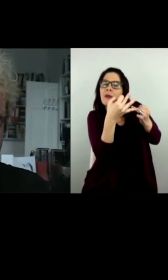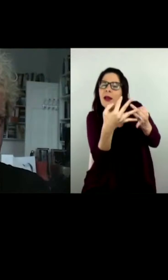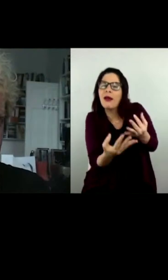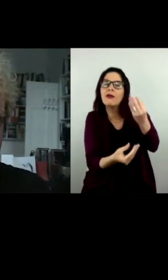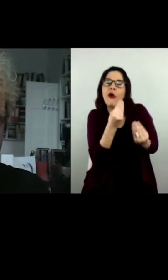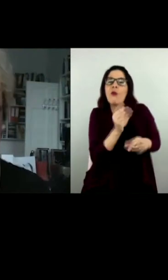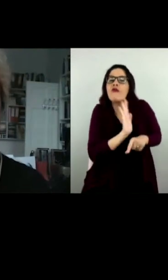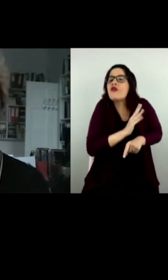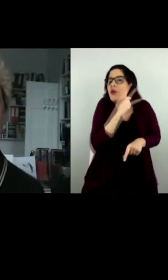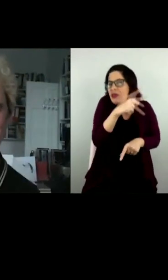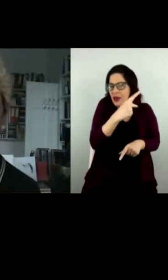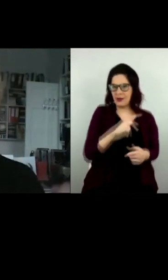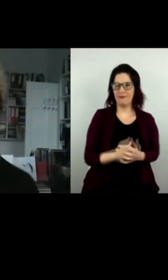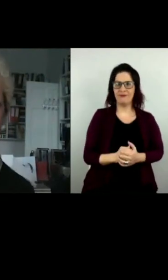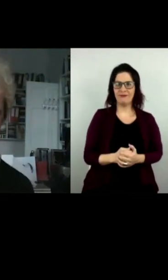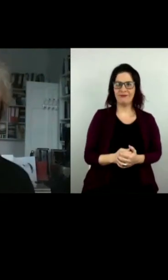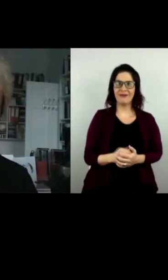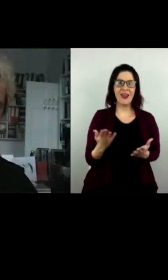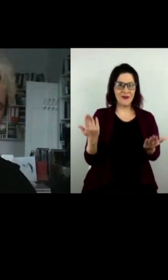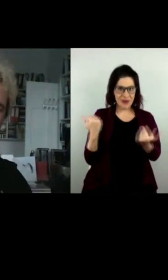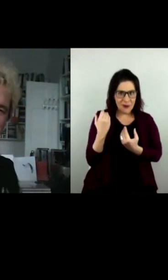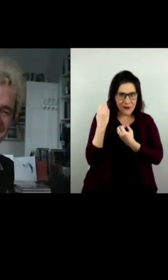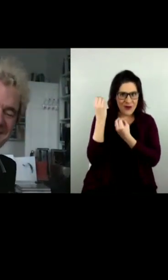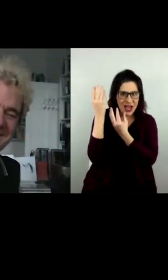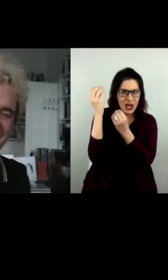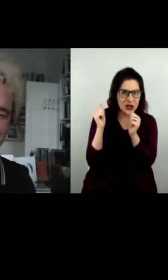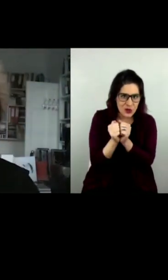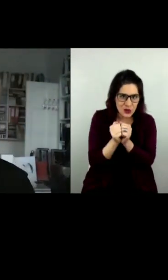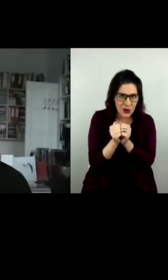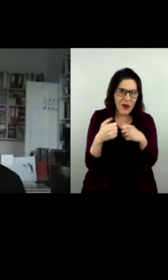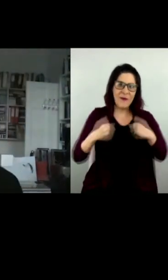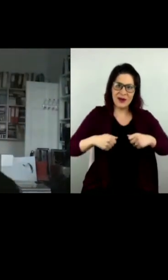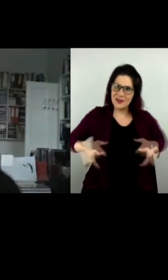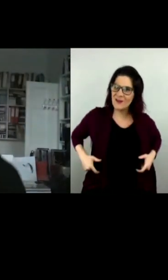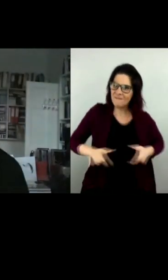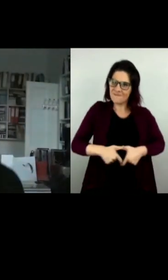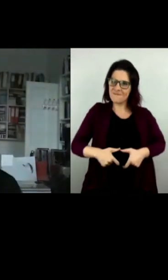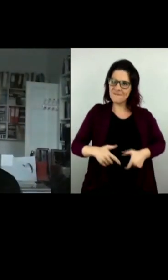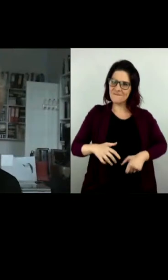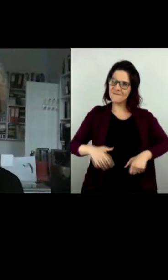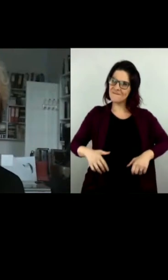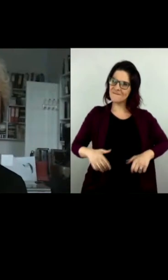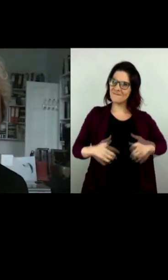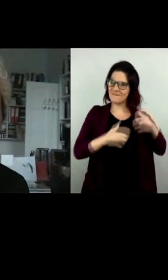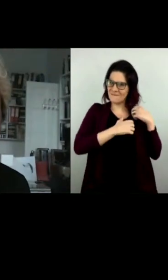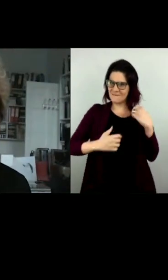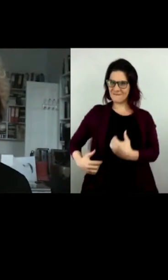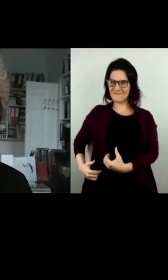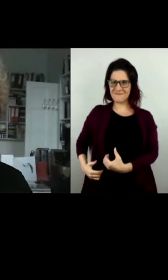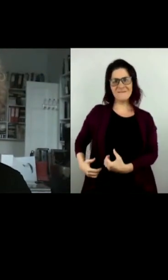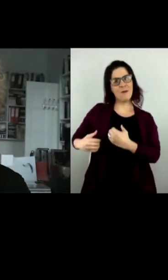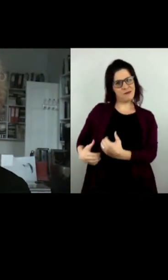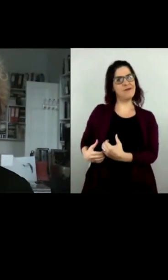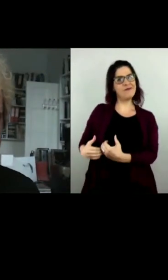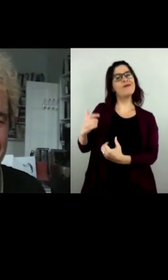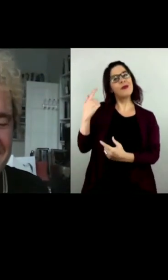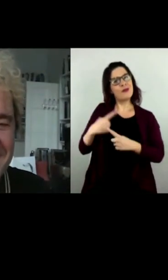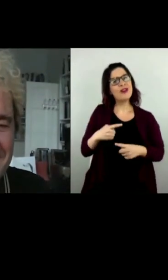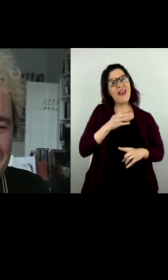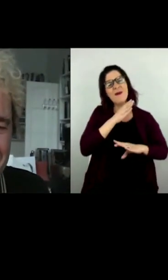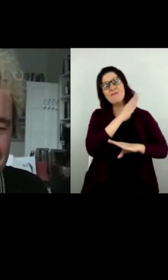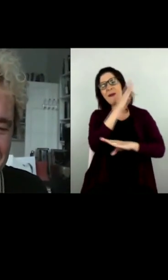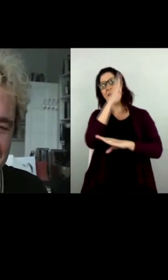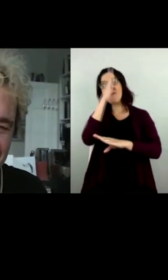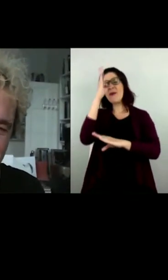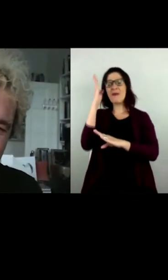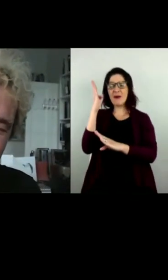your seatbelts. This is quite a ride. Let's start. Mark,